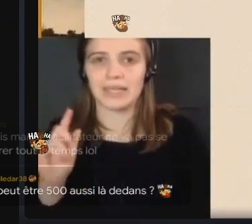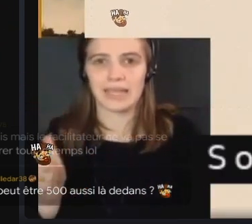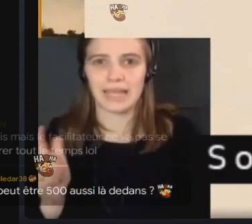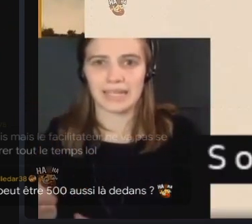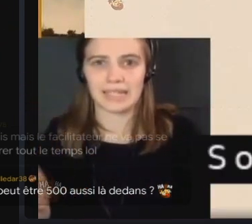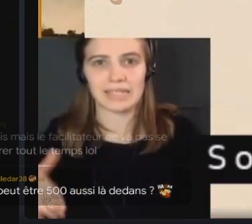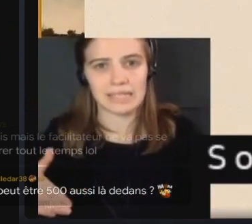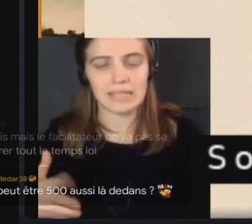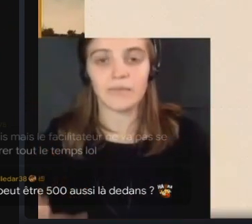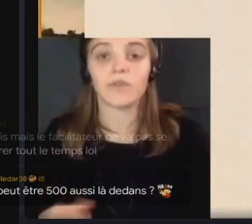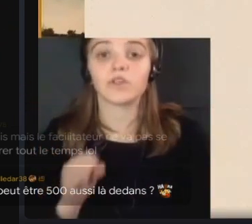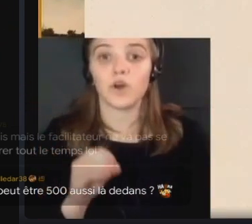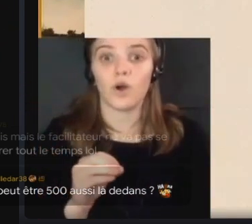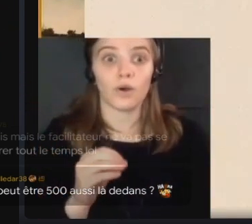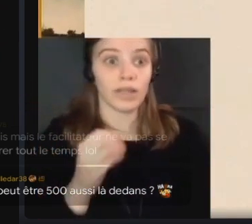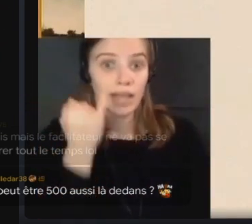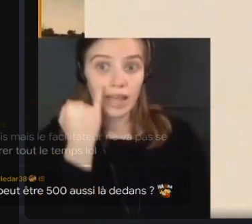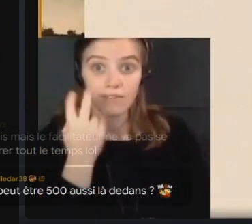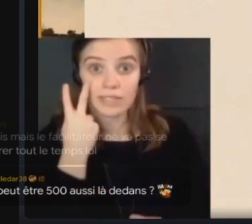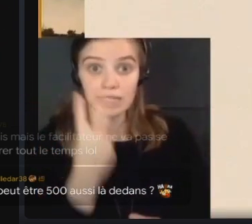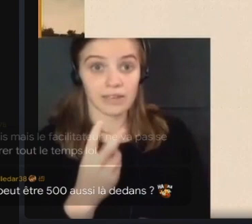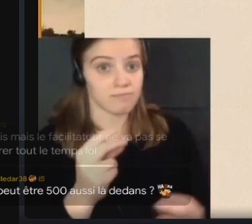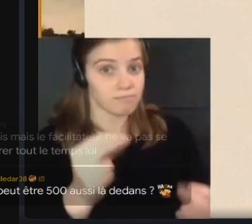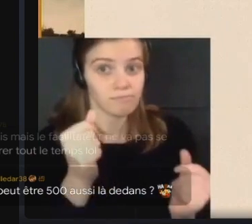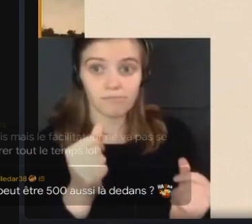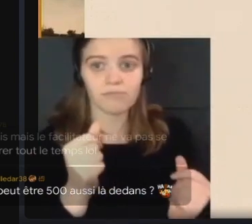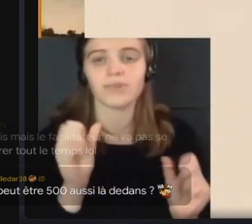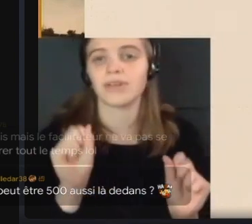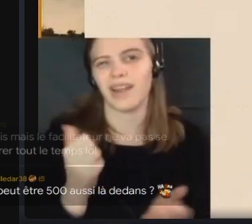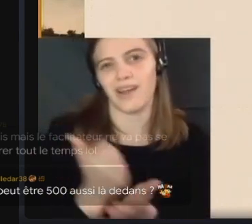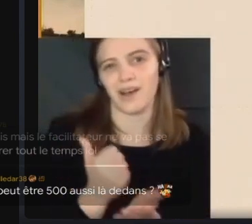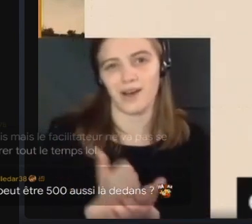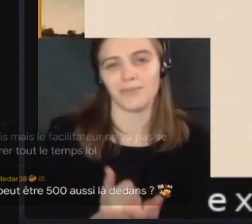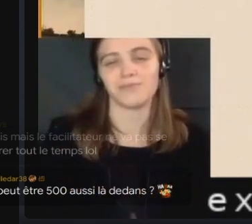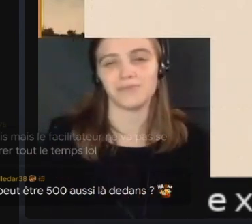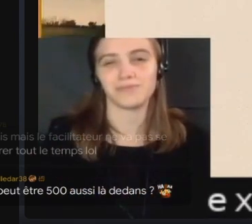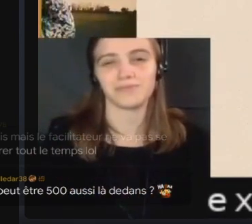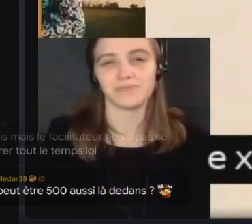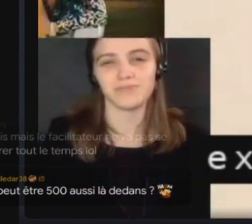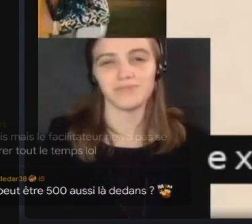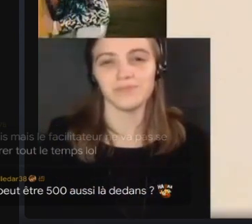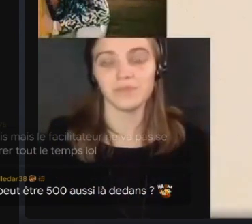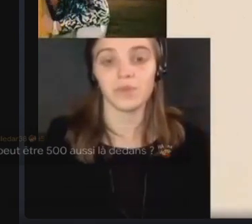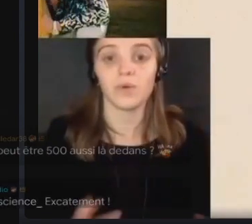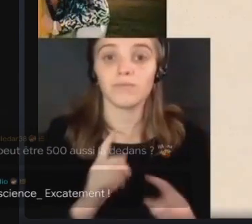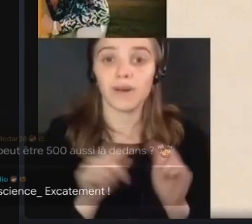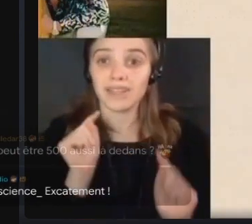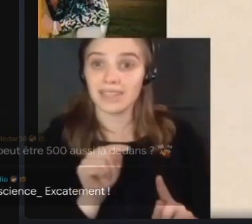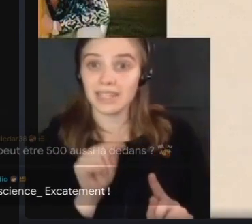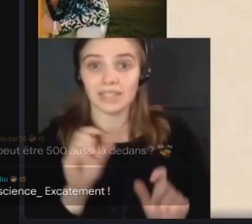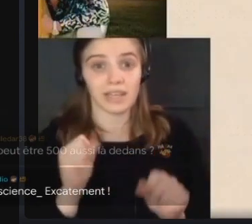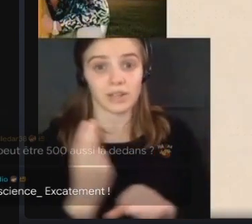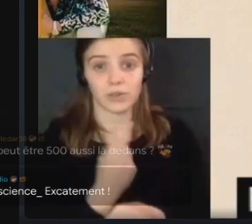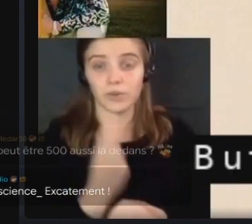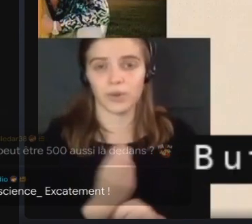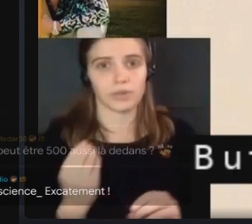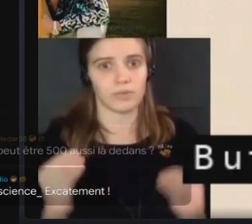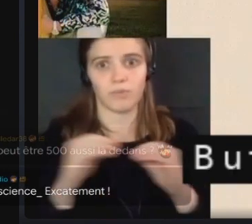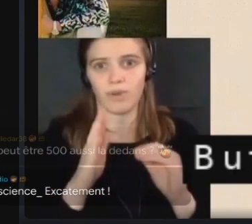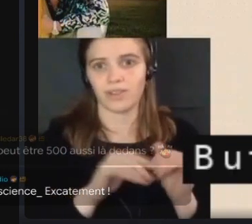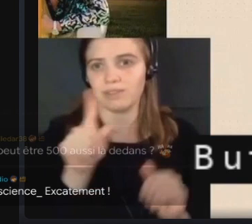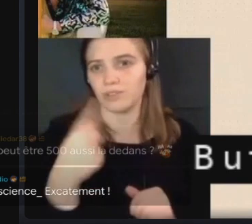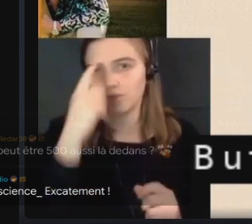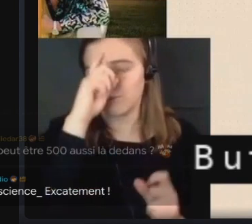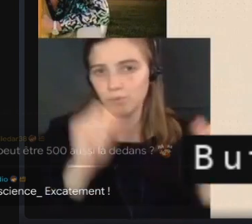extremely useful, and you can be much On peut more être 500, ouais, ça va être bien. but FigJam can be used for a lot more than just brainstorms. We've really tried to make that the multiplayer use case, but